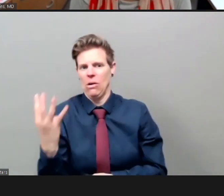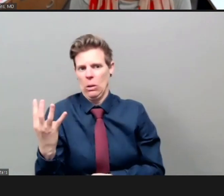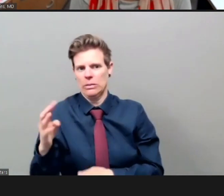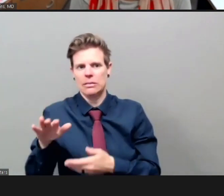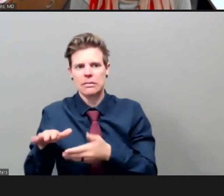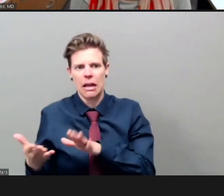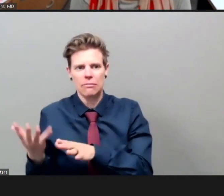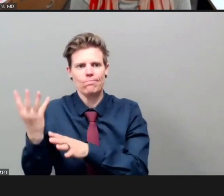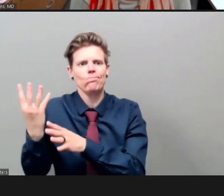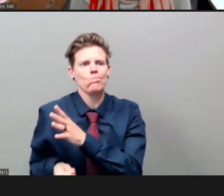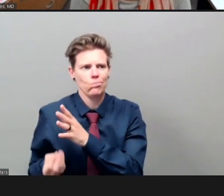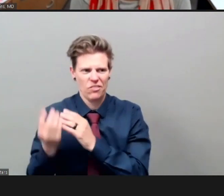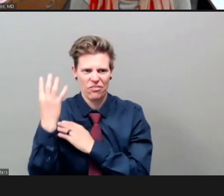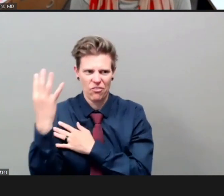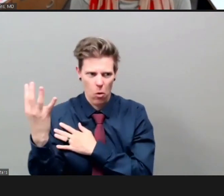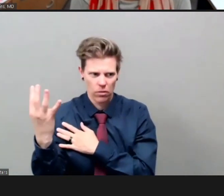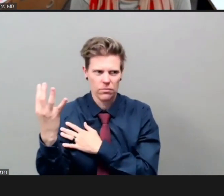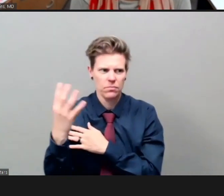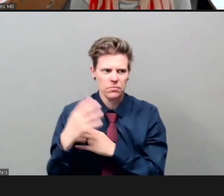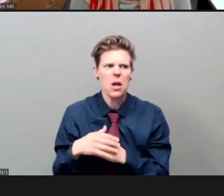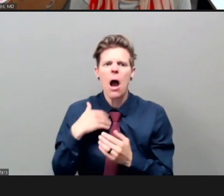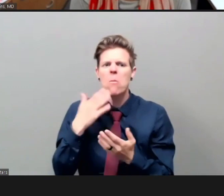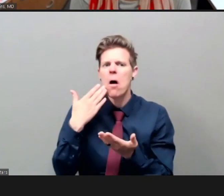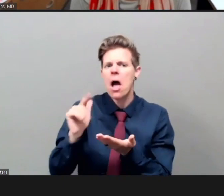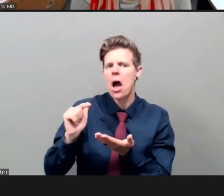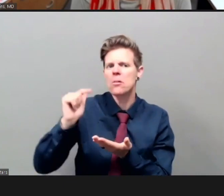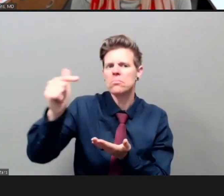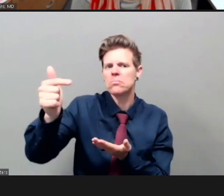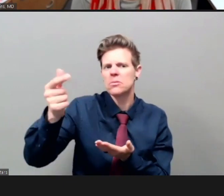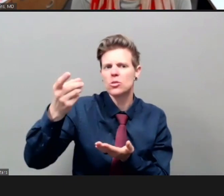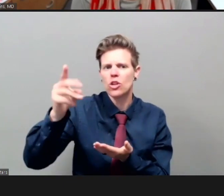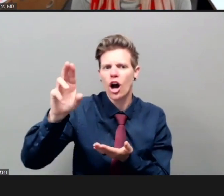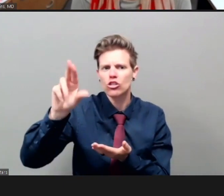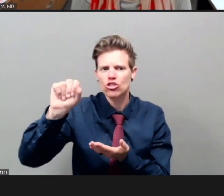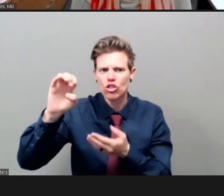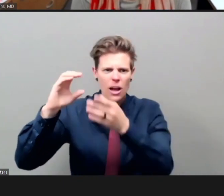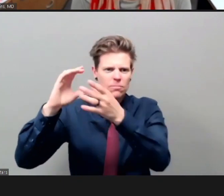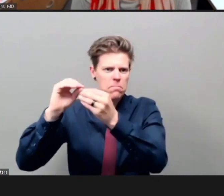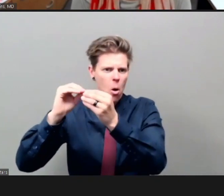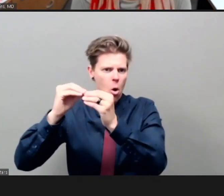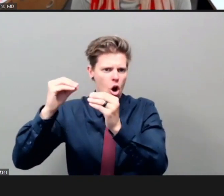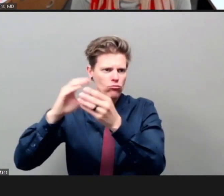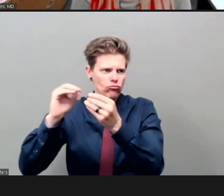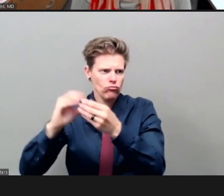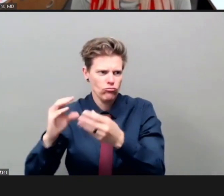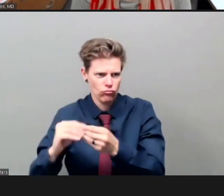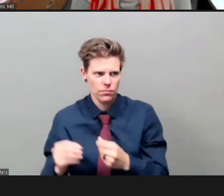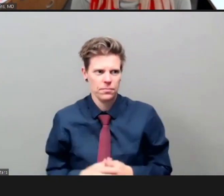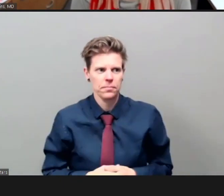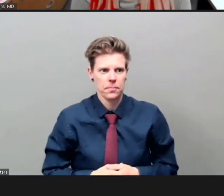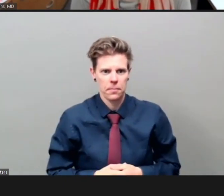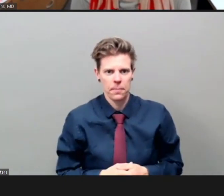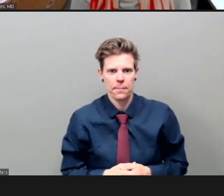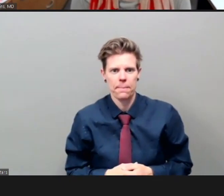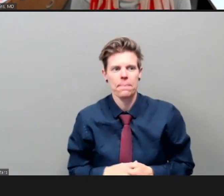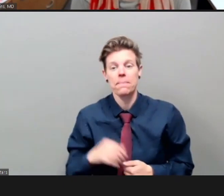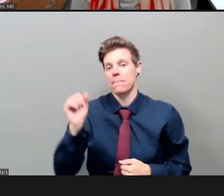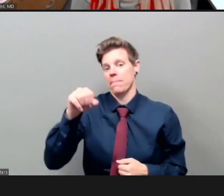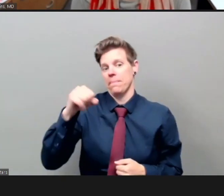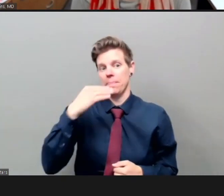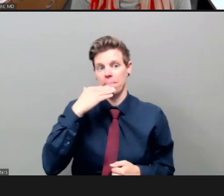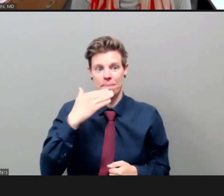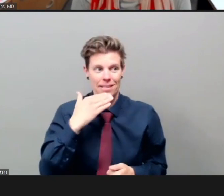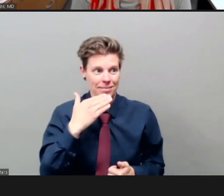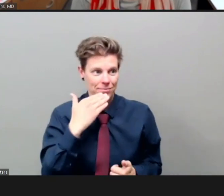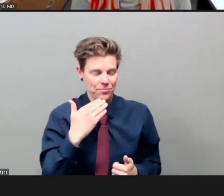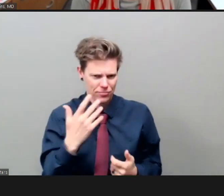work around those issues that we are productively engaged in. Dr. Scrace. Yeah, Gabby, great questions.